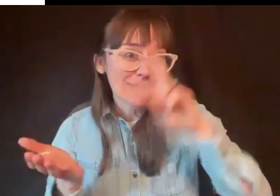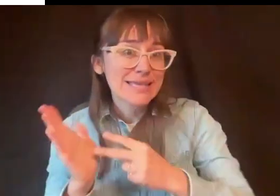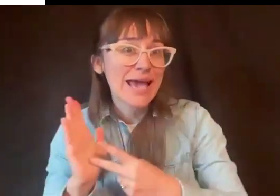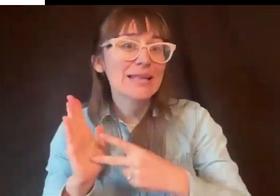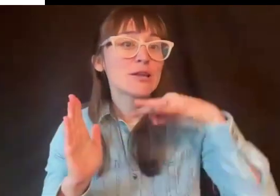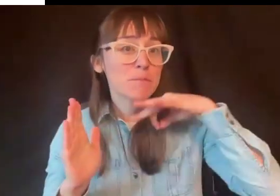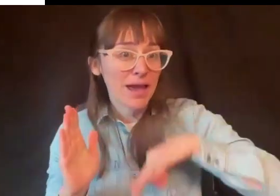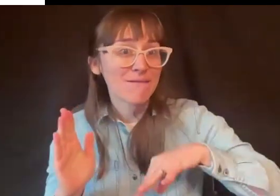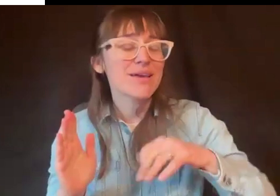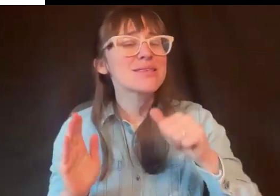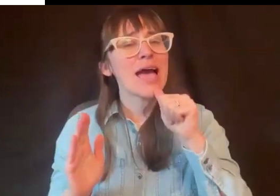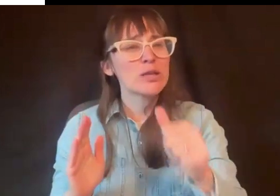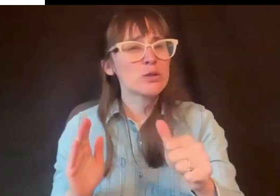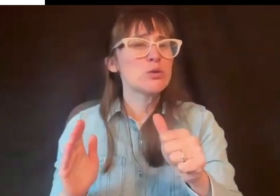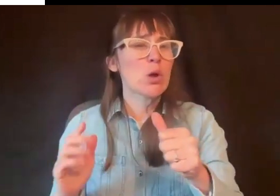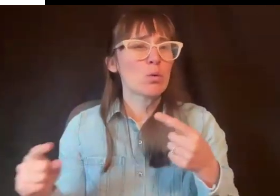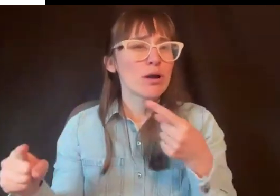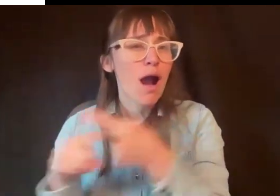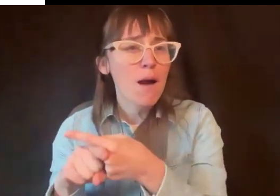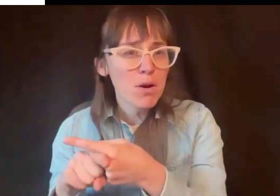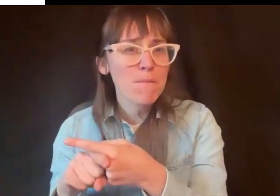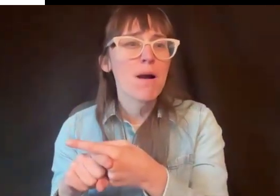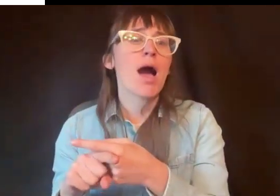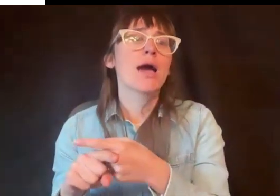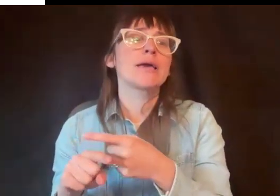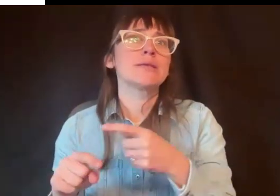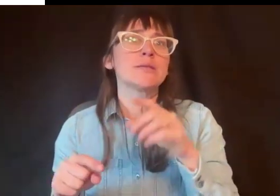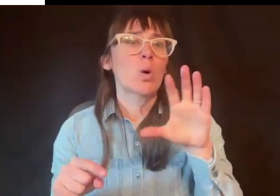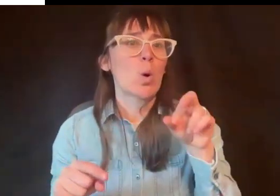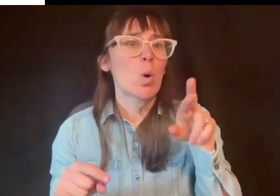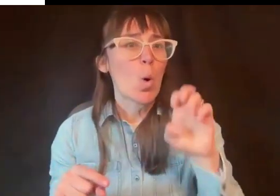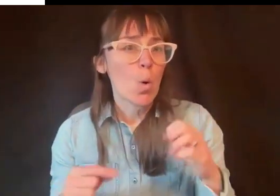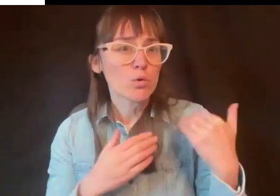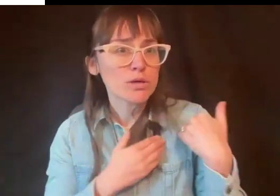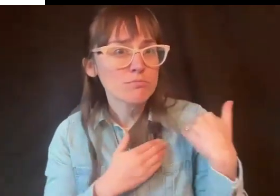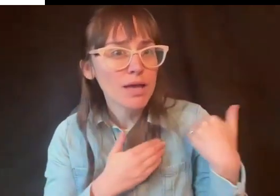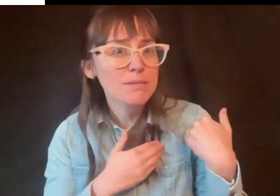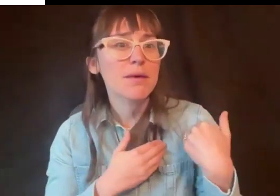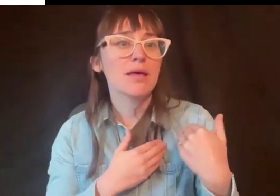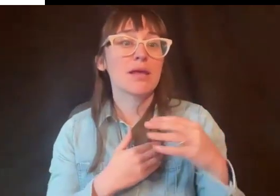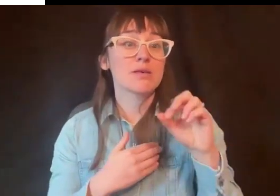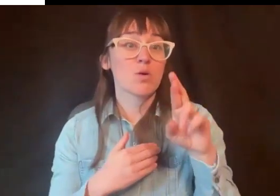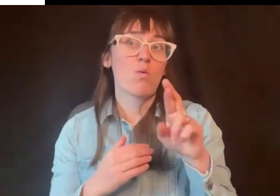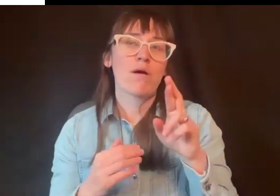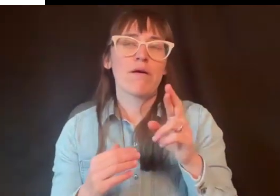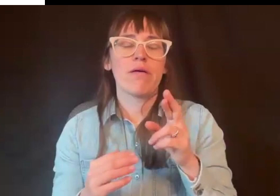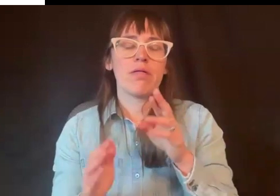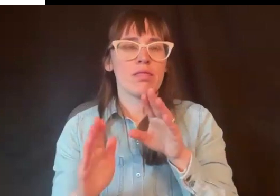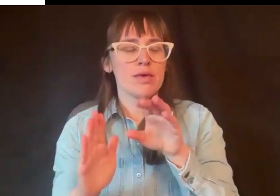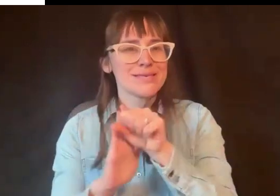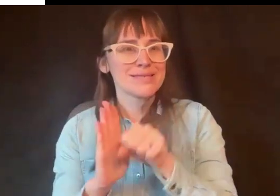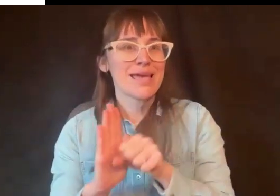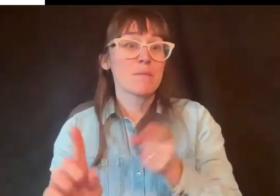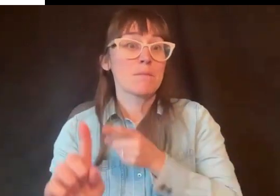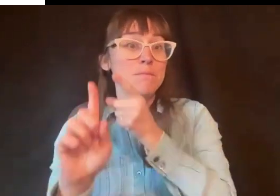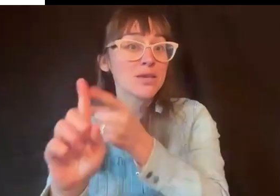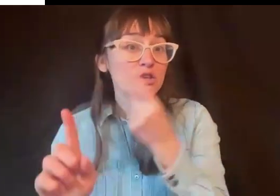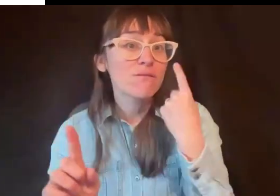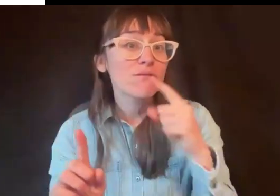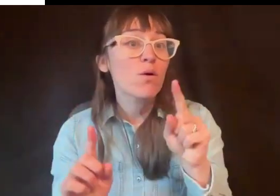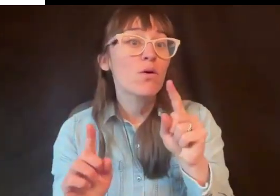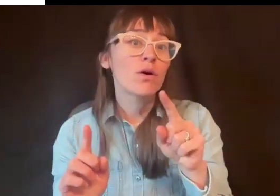not compromise core responsibilities or the statutory mission of state units on aging, AAAs, and